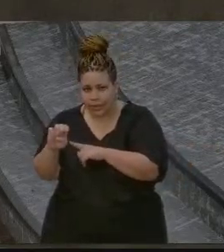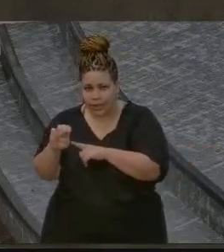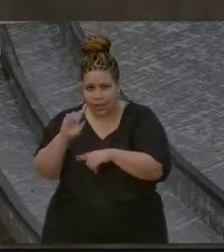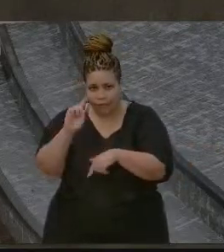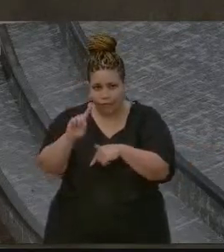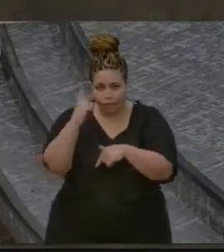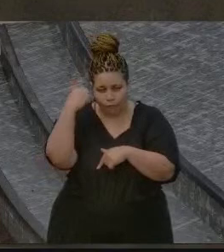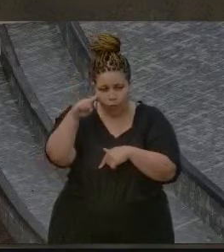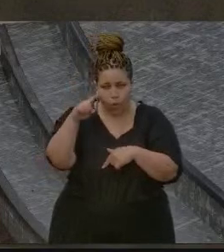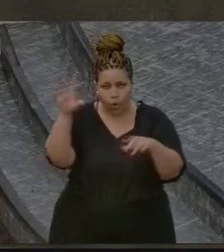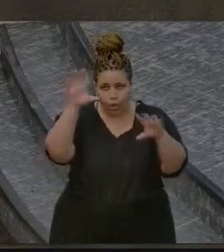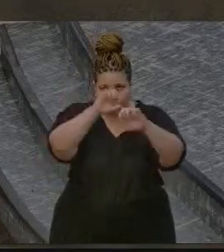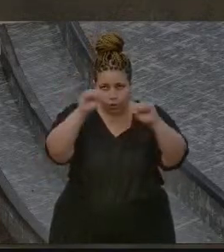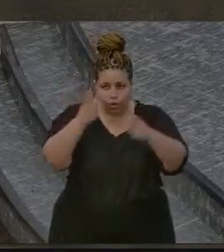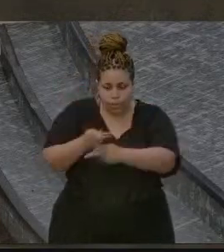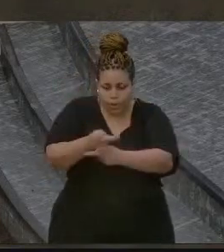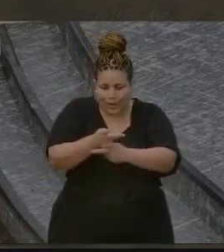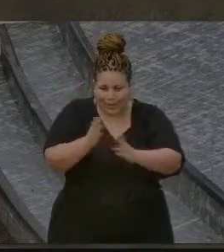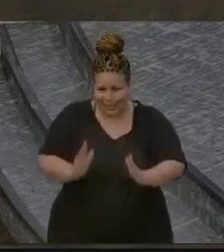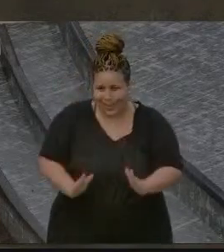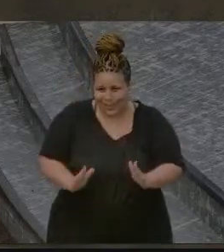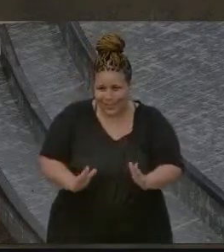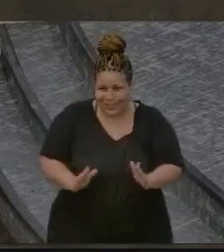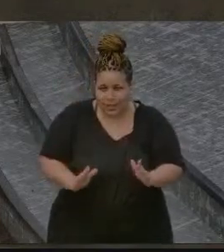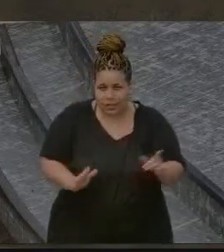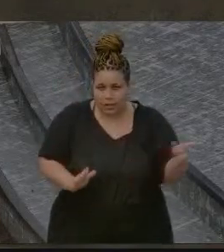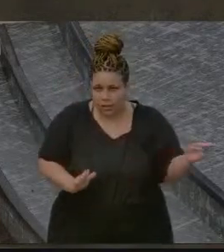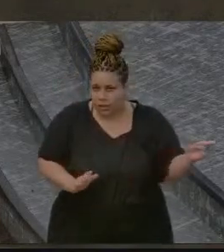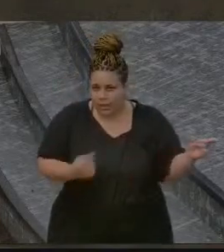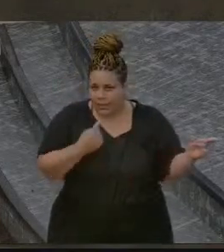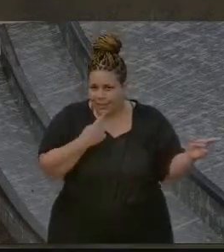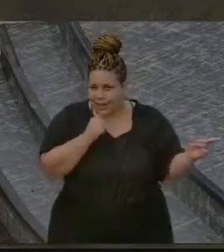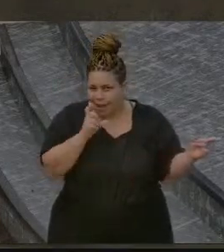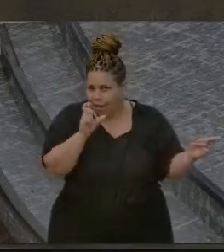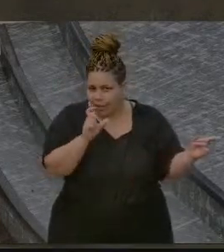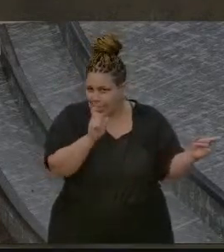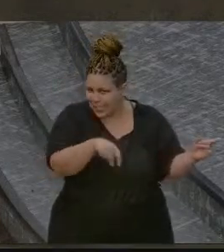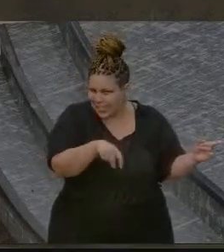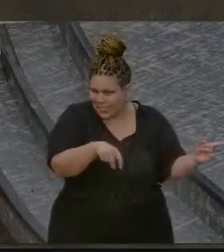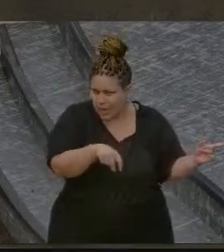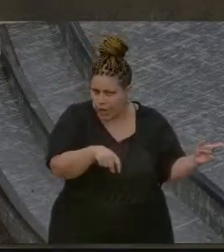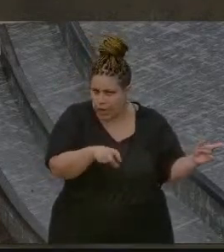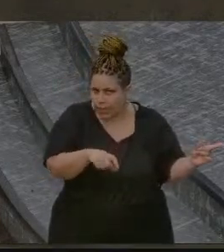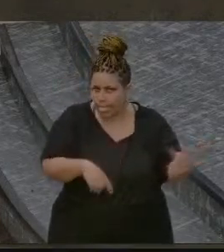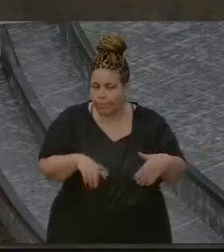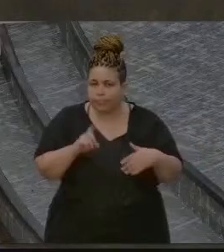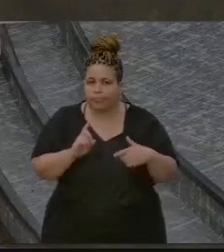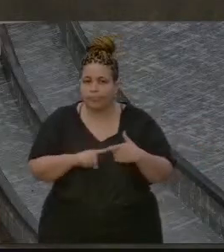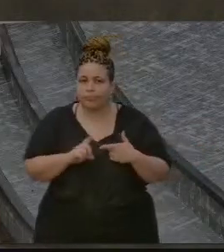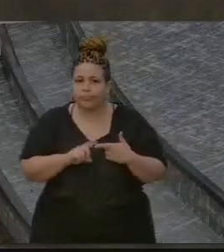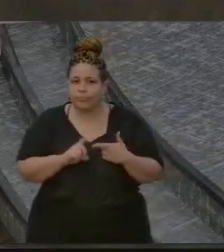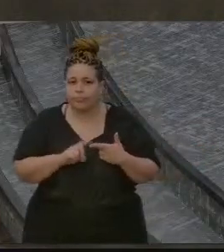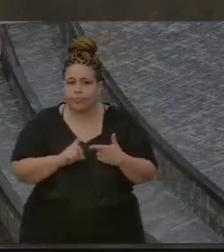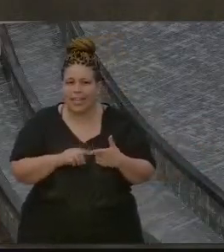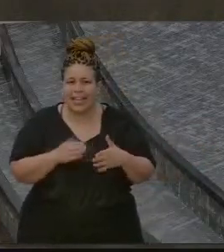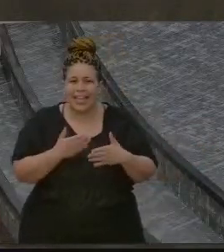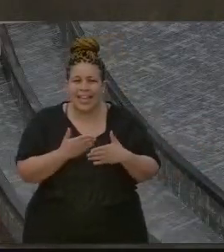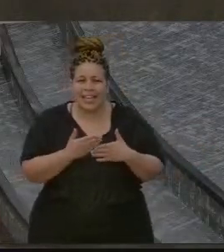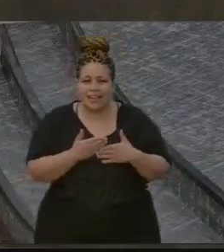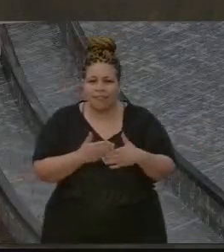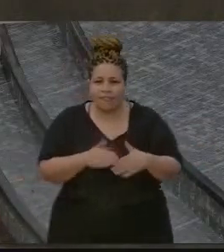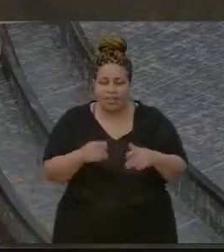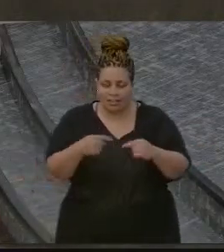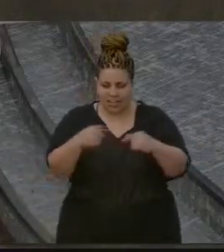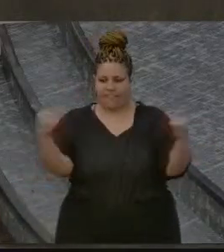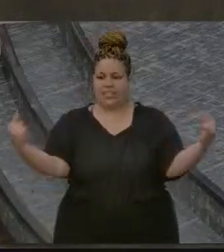Mr. Pruitt indicated that that is not necessary. So that is the one. Then there is the divisive comments complaint resolution. I